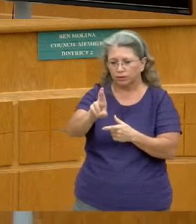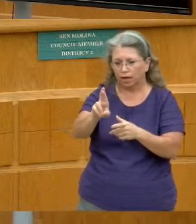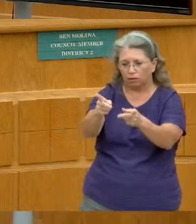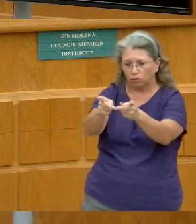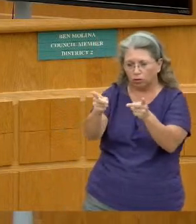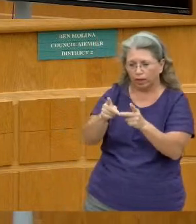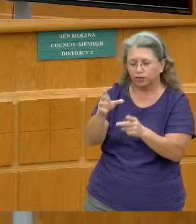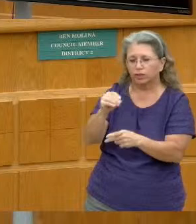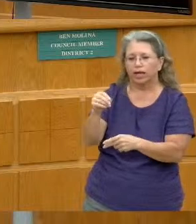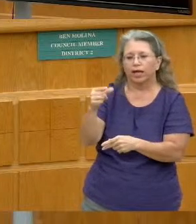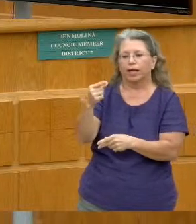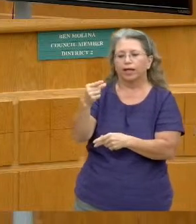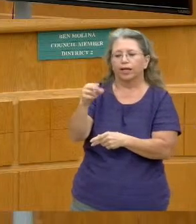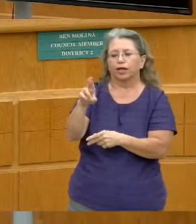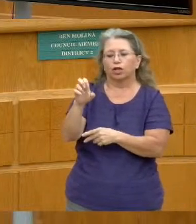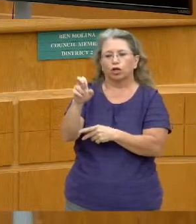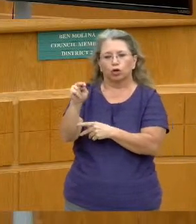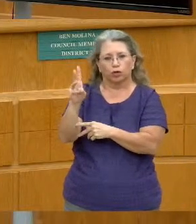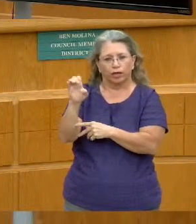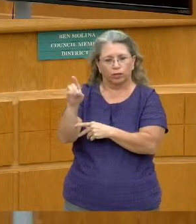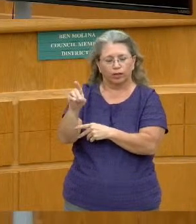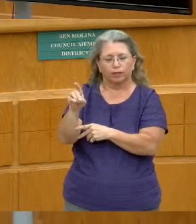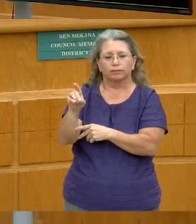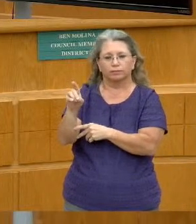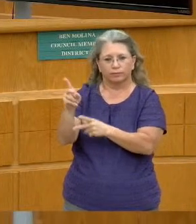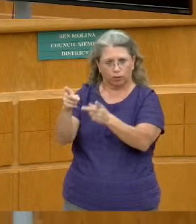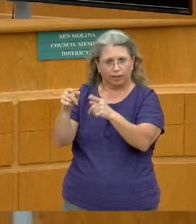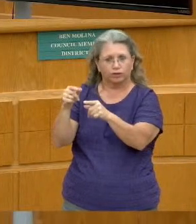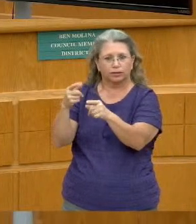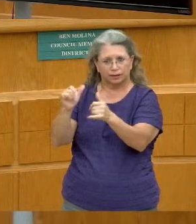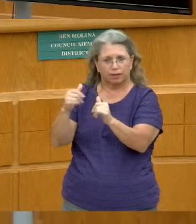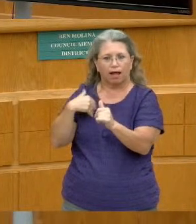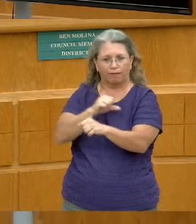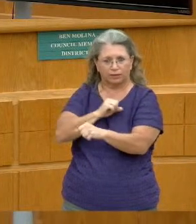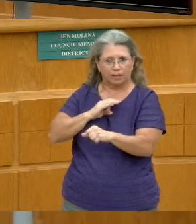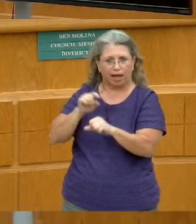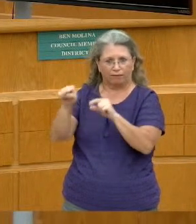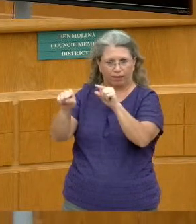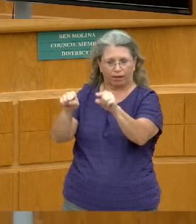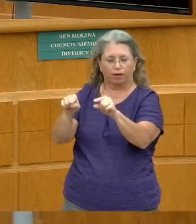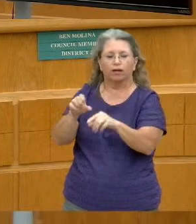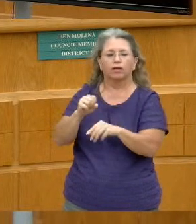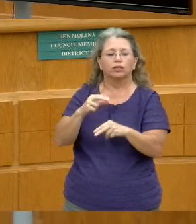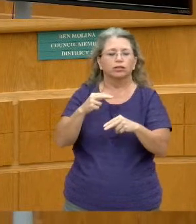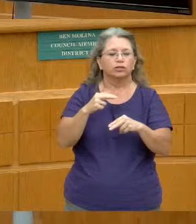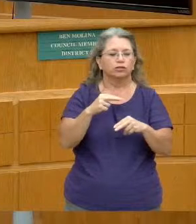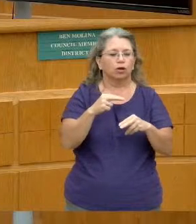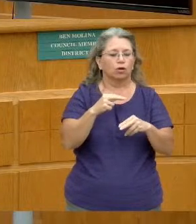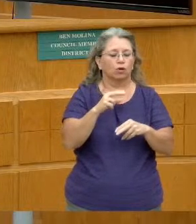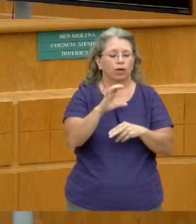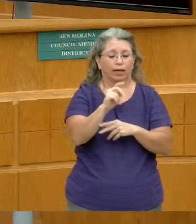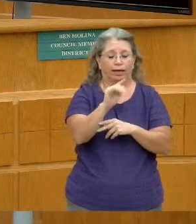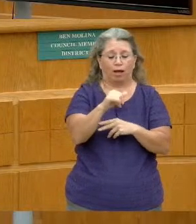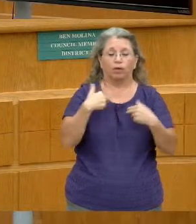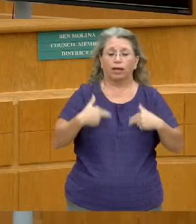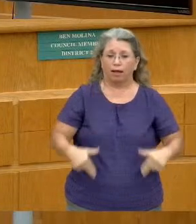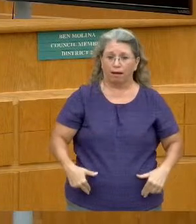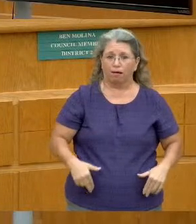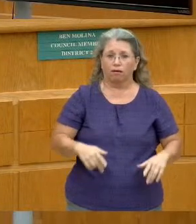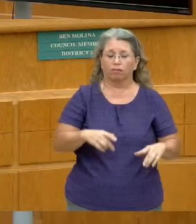and so it's not like the Nueces County Hospital District will not be able to tend to you or to receive